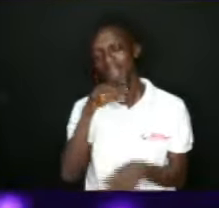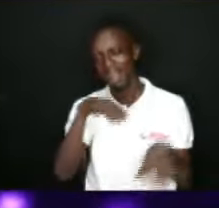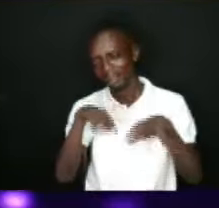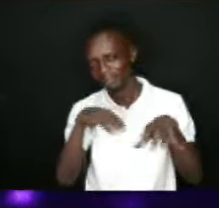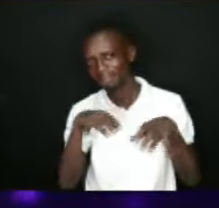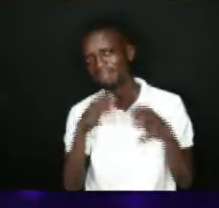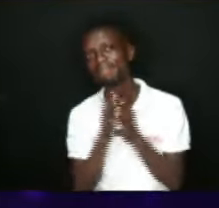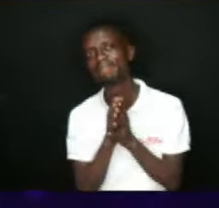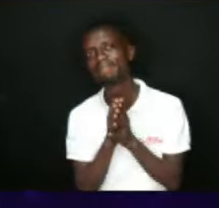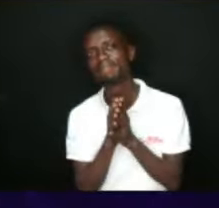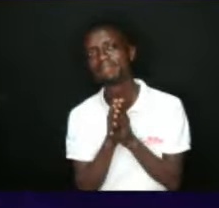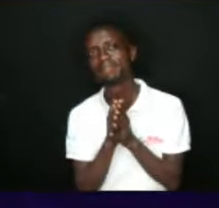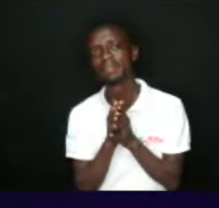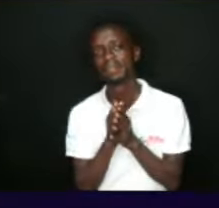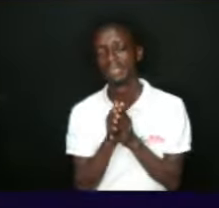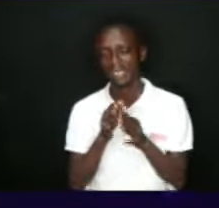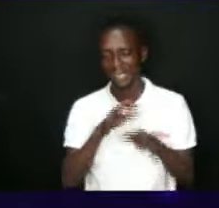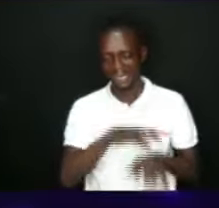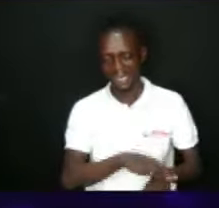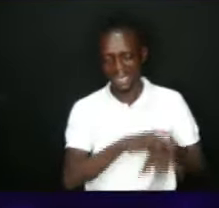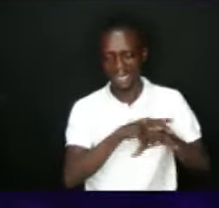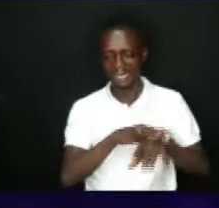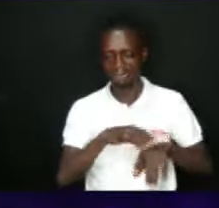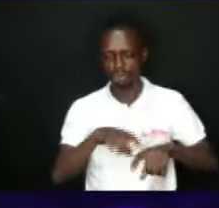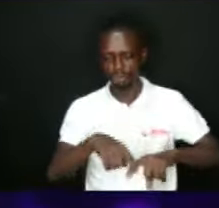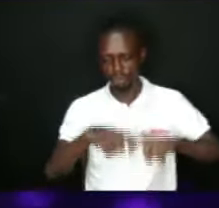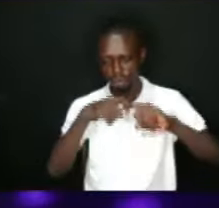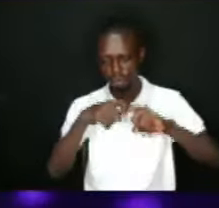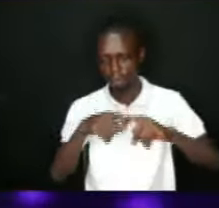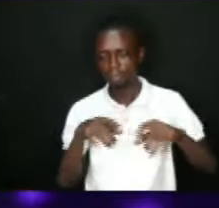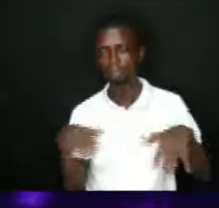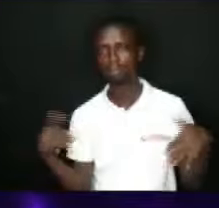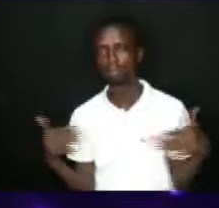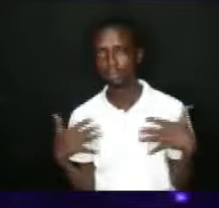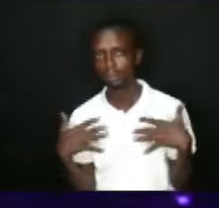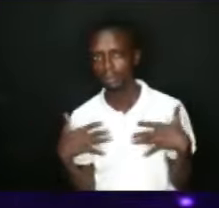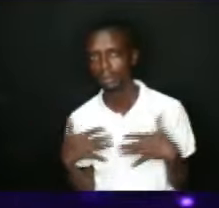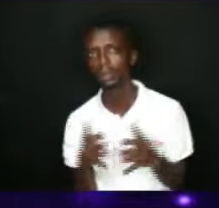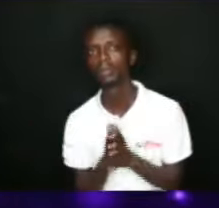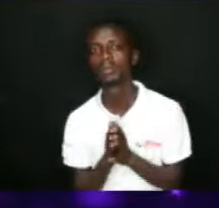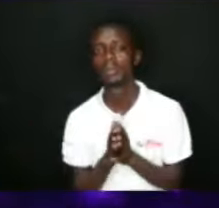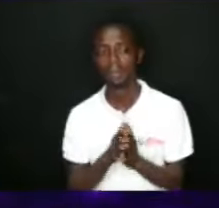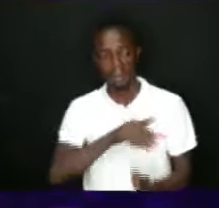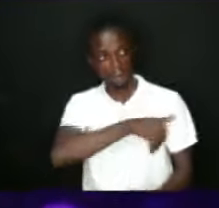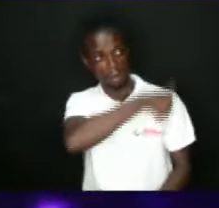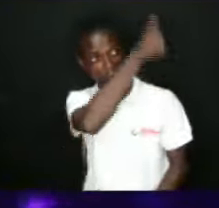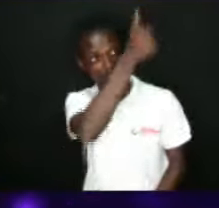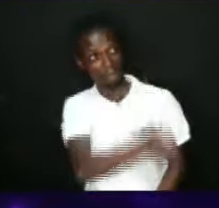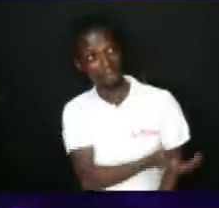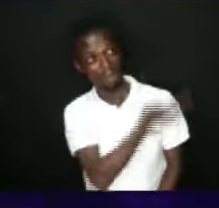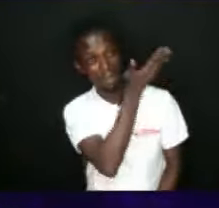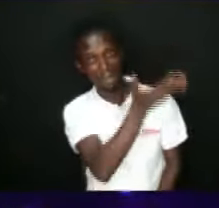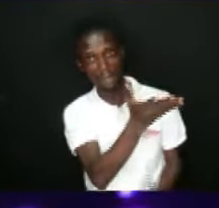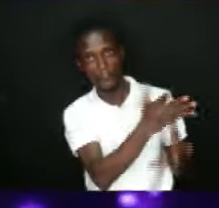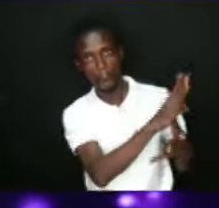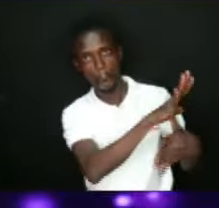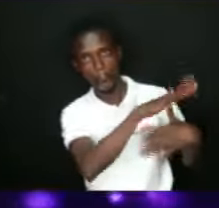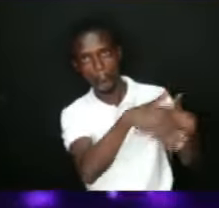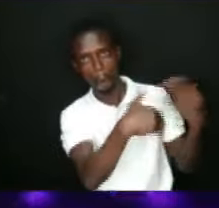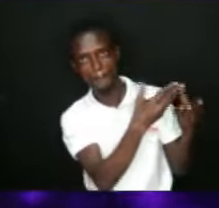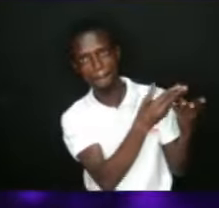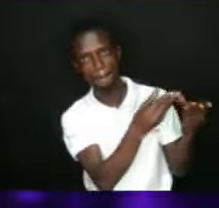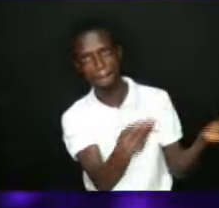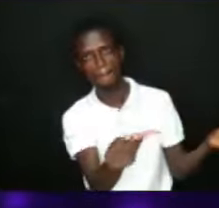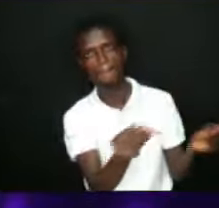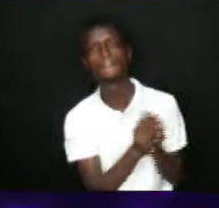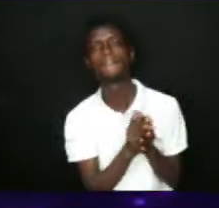world. The earth sees and trembles. The mountains melt like wax before the